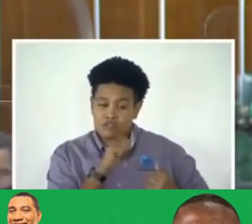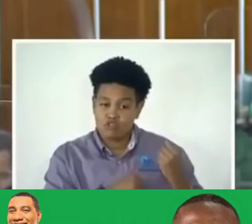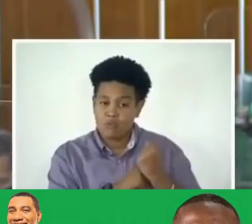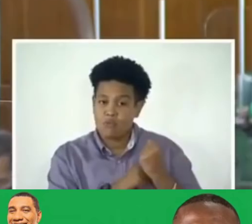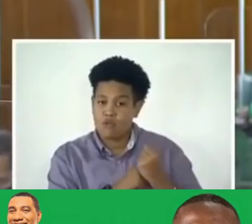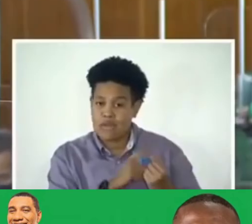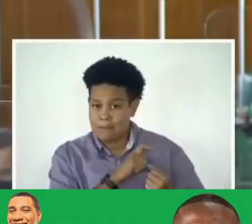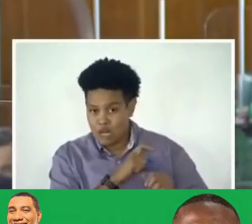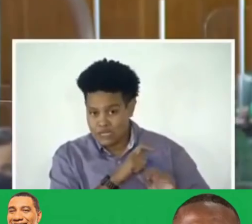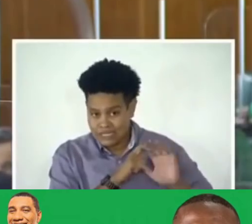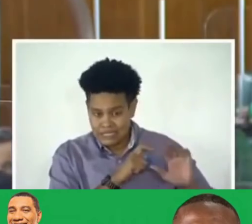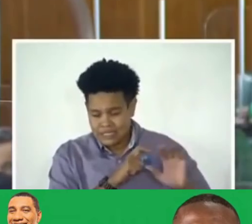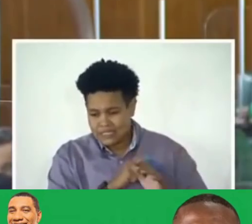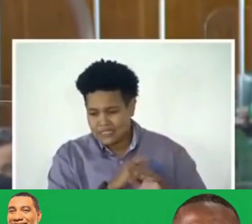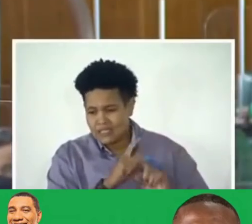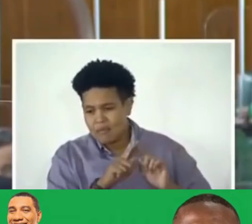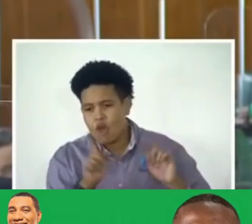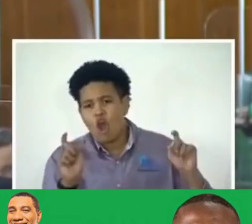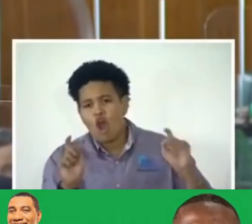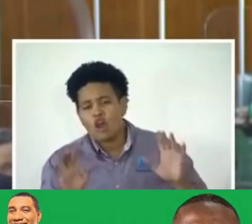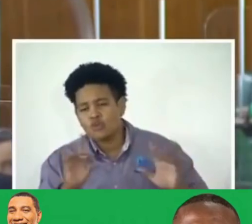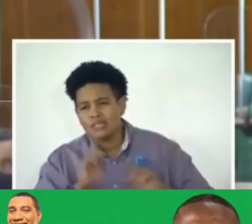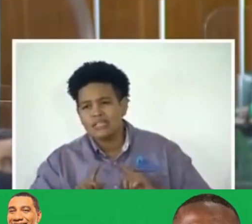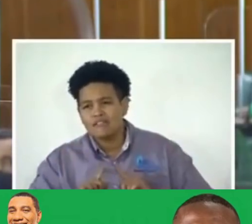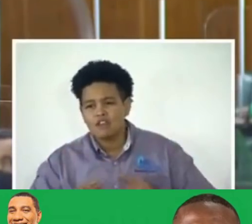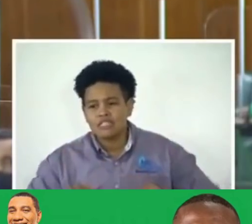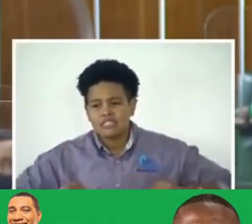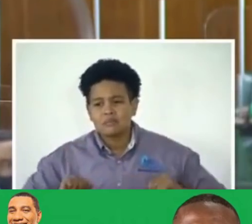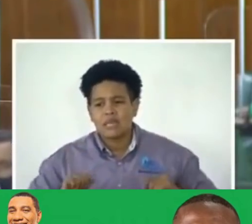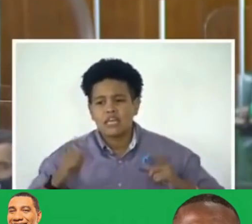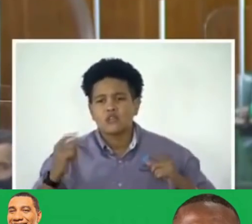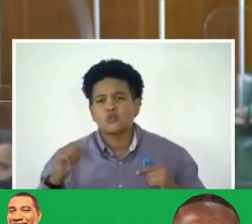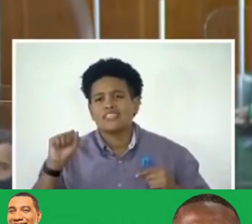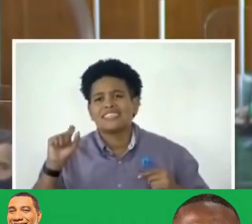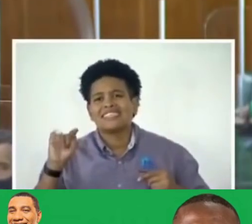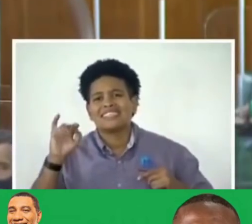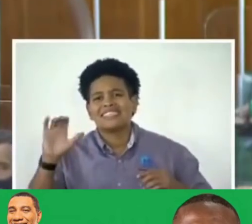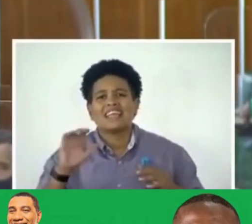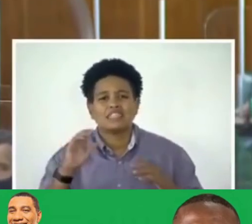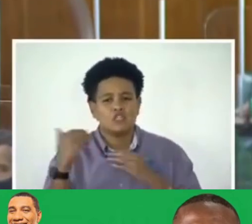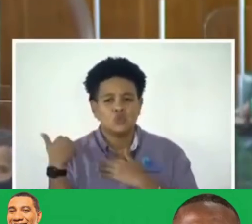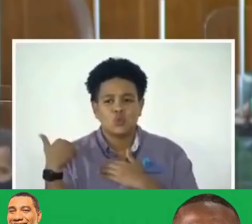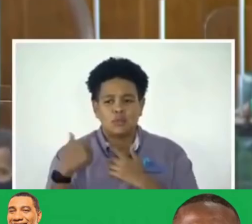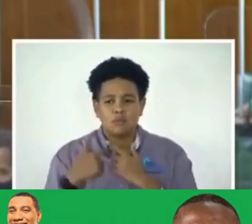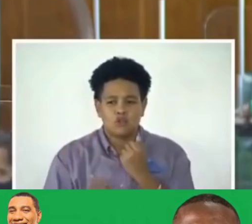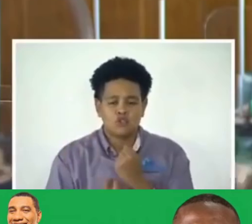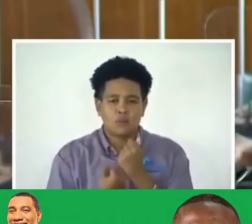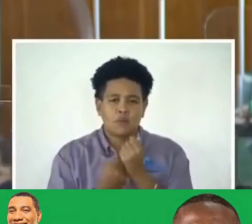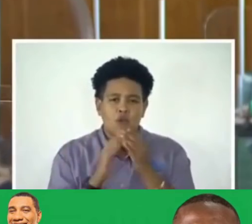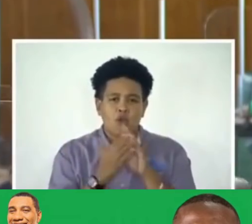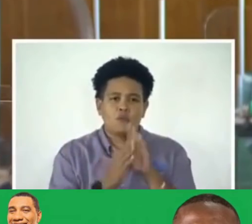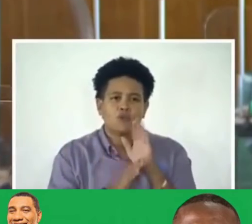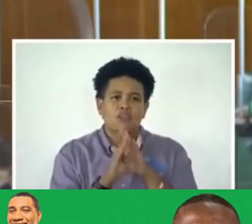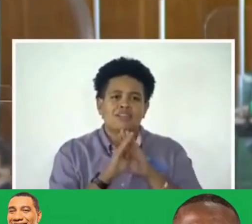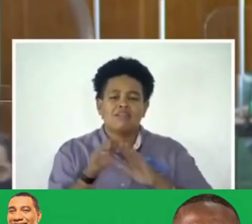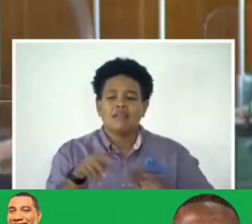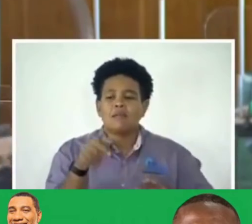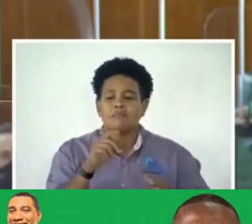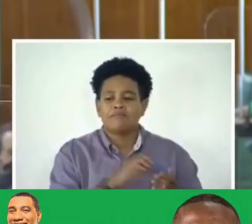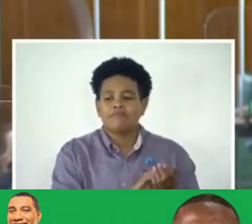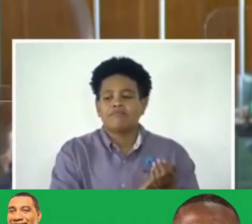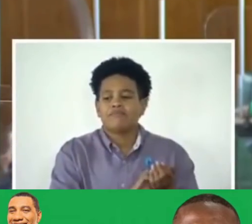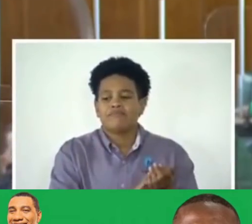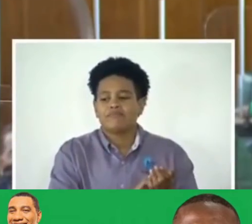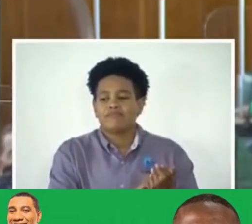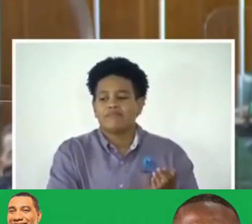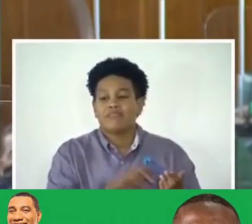and show us the people that he's totally against it. We denounce it, we don't accept it, and we don't accept